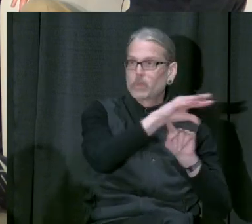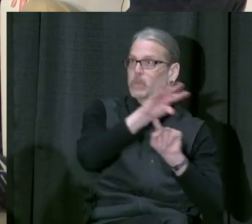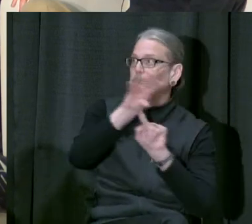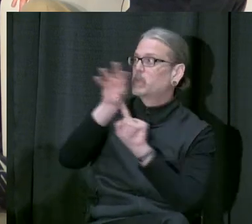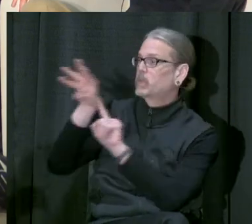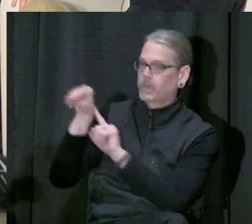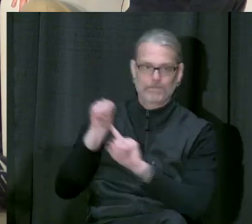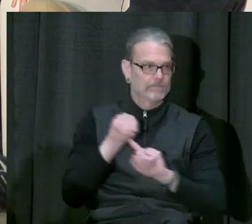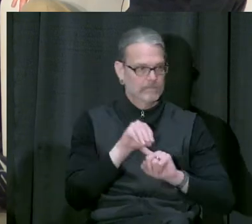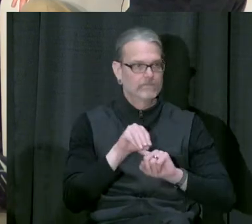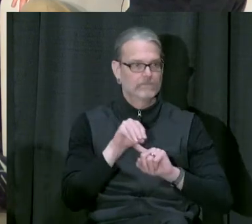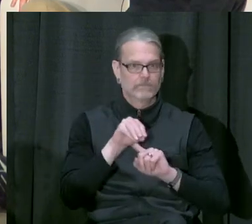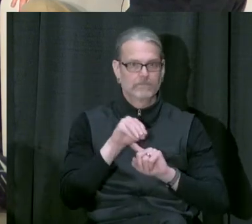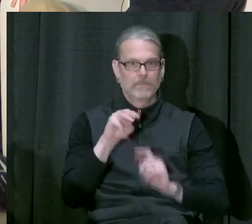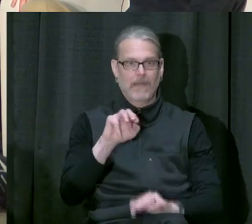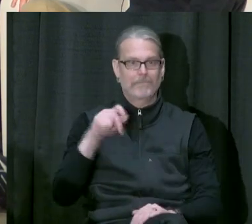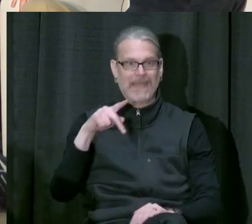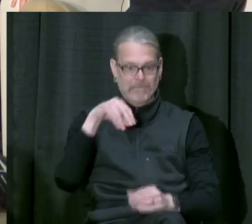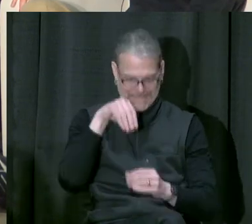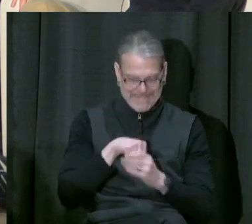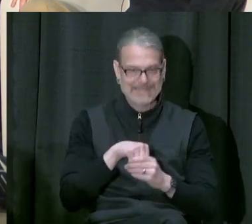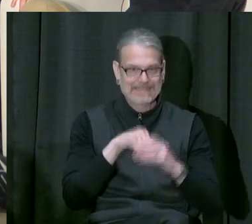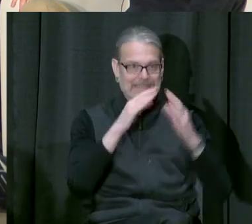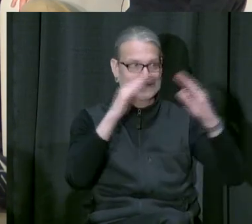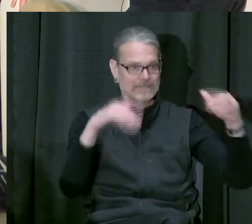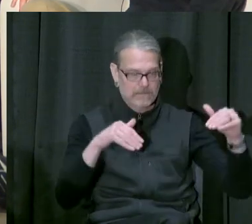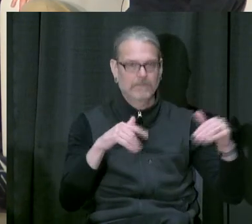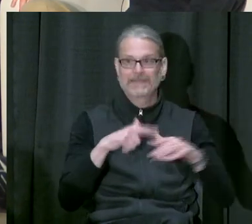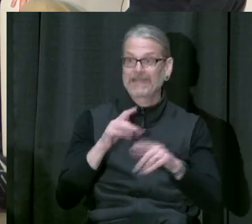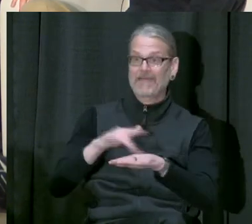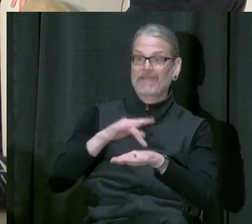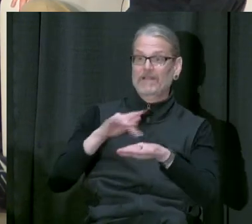map into the system and then have it available for a three-day